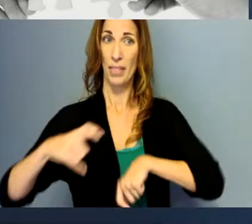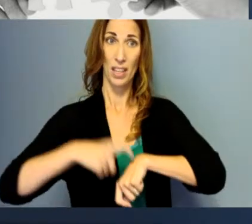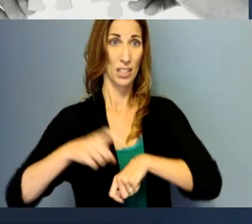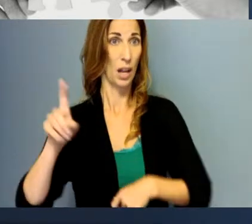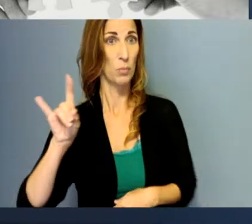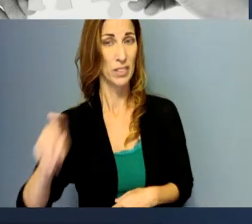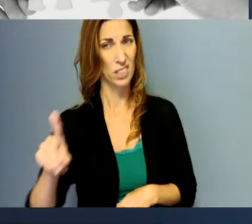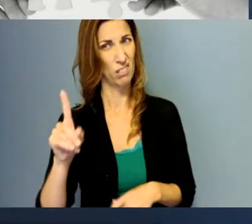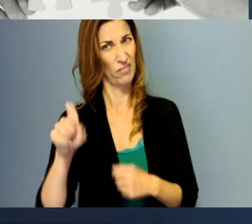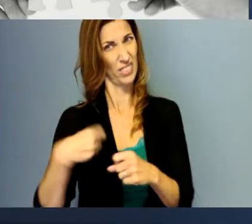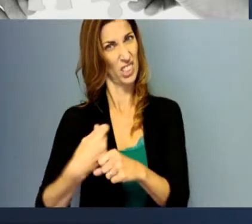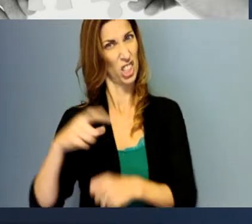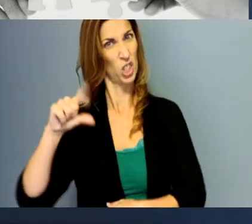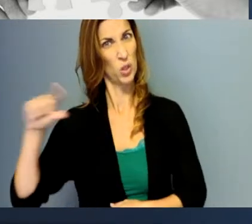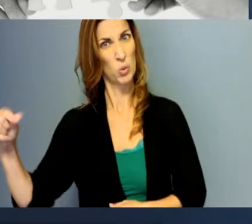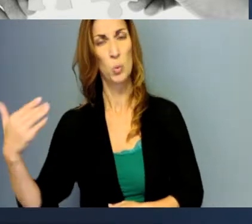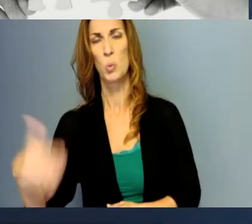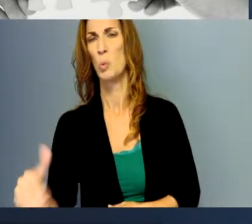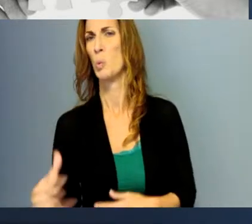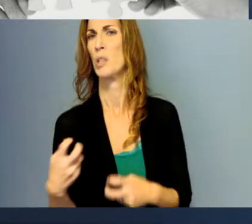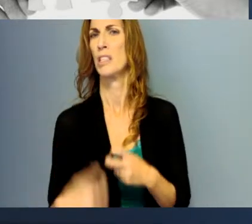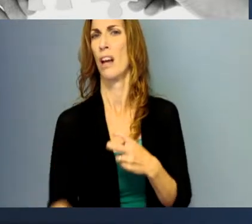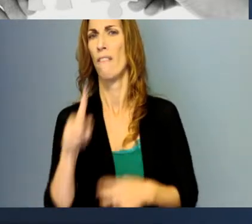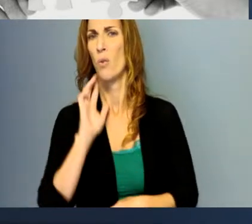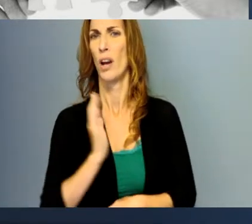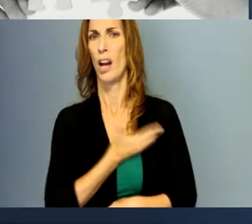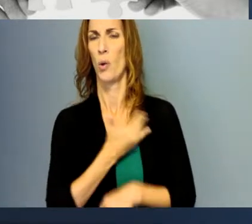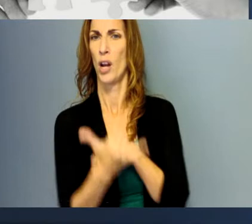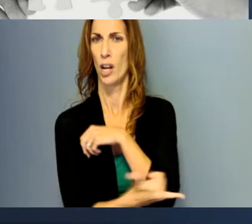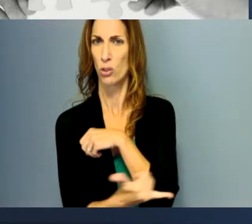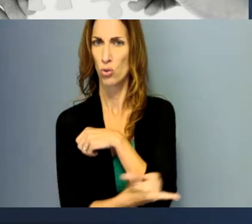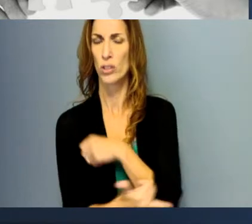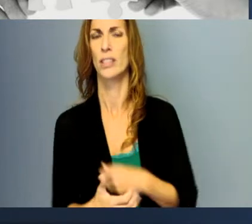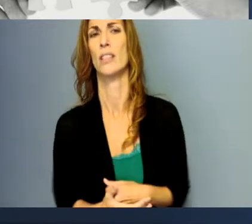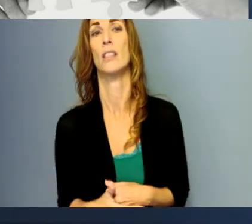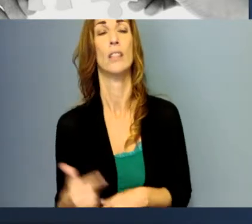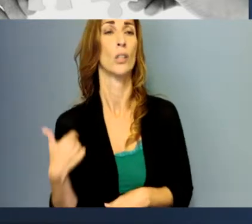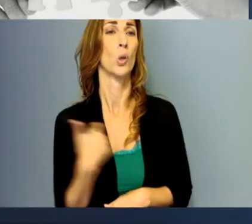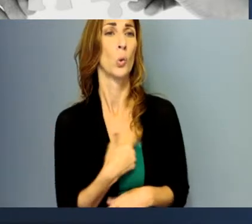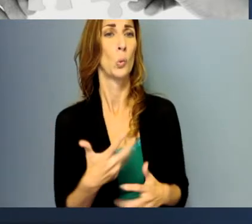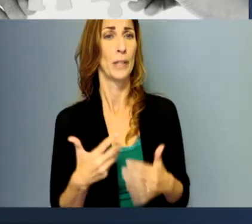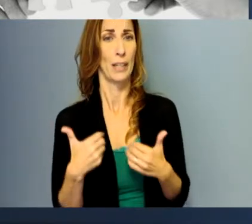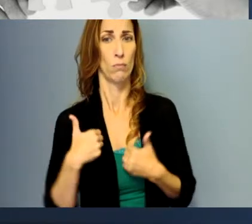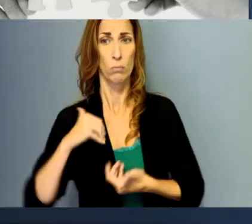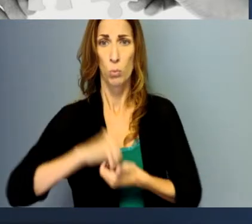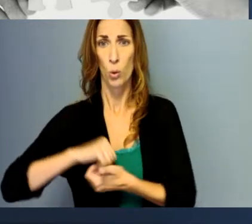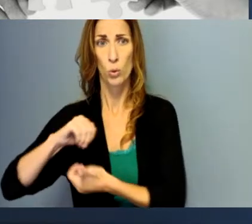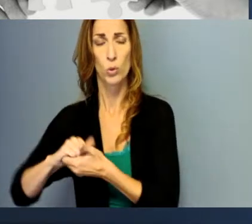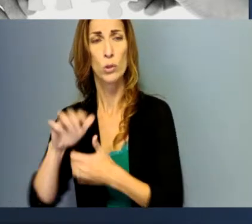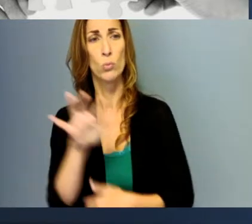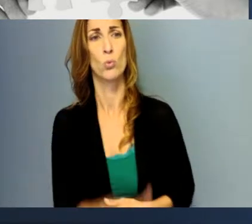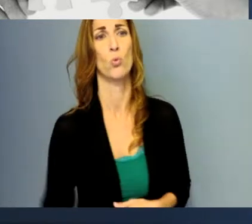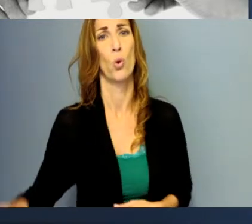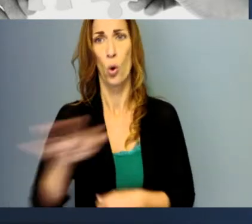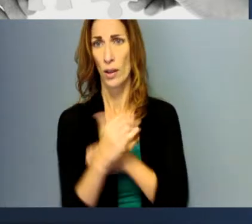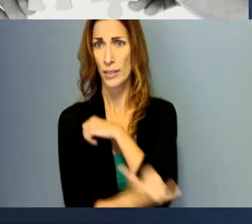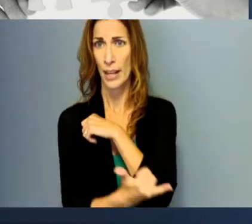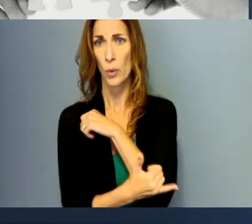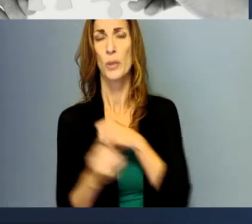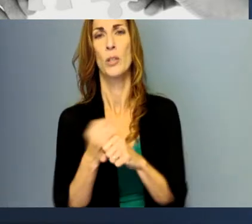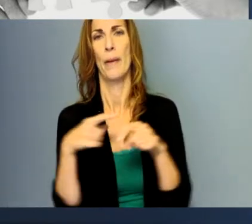2020 was a challenging time for our country, and we had partnerships across the county to make this